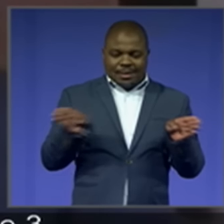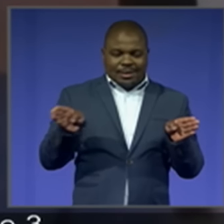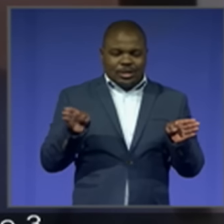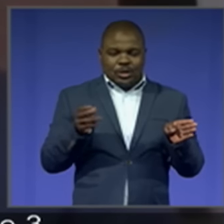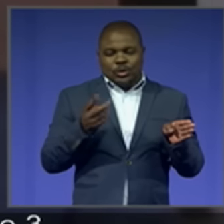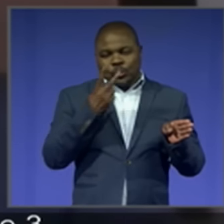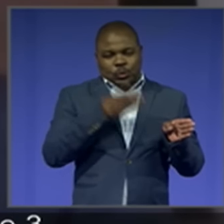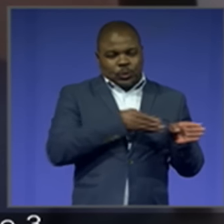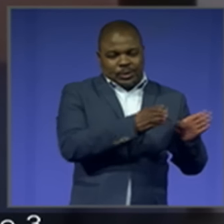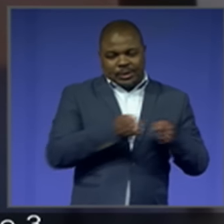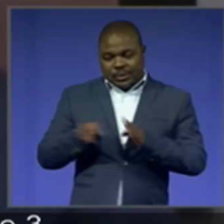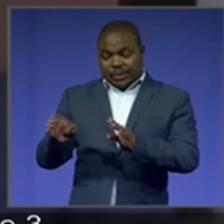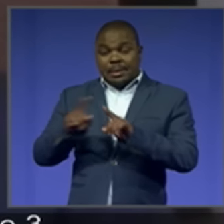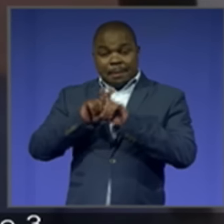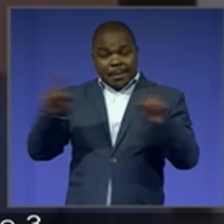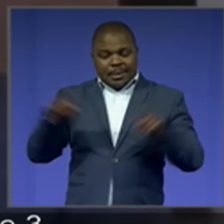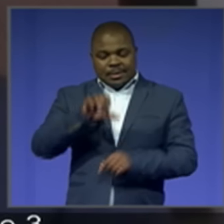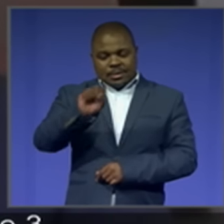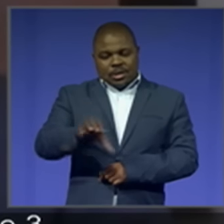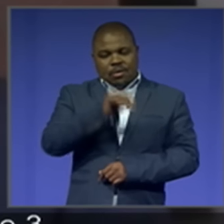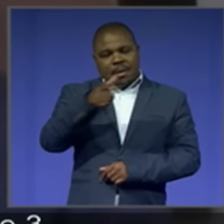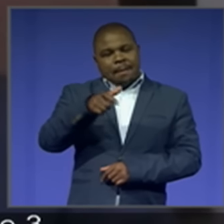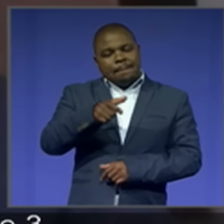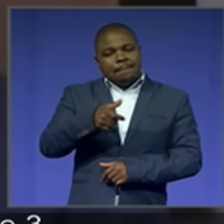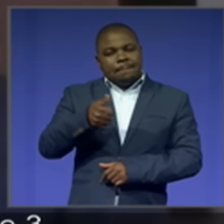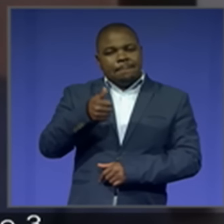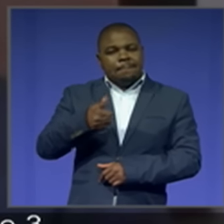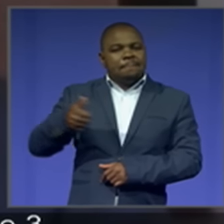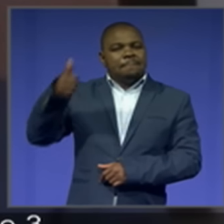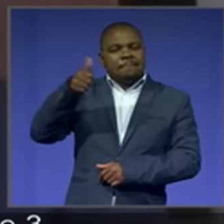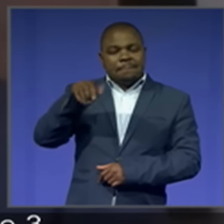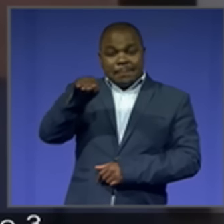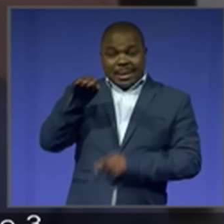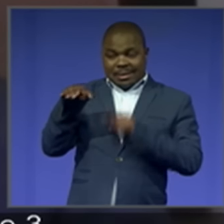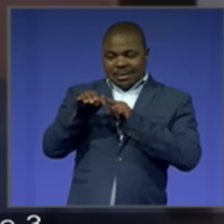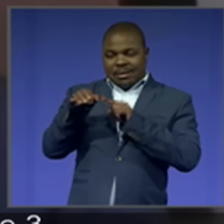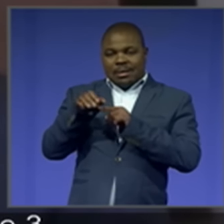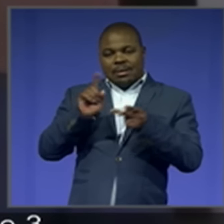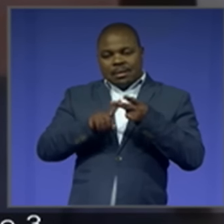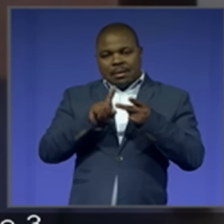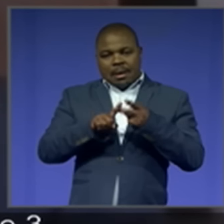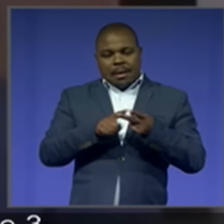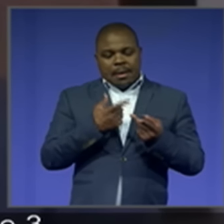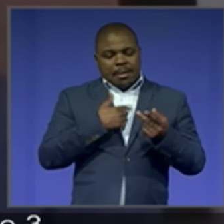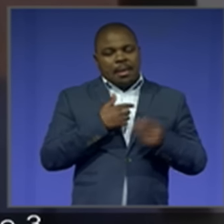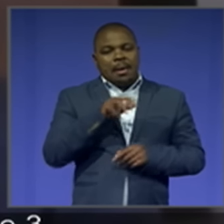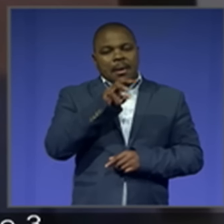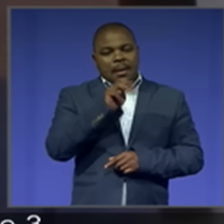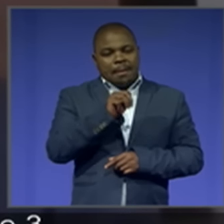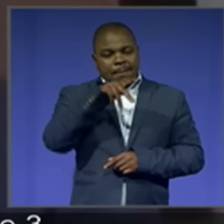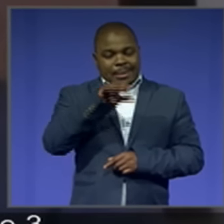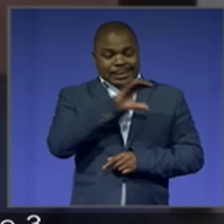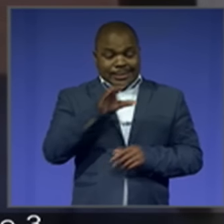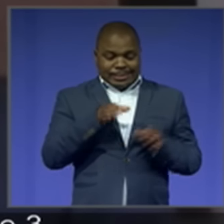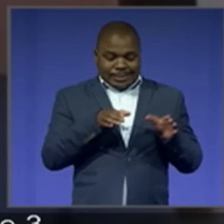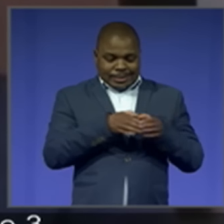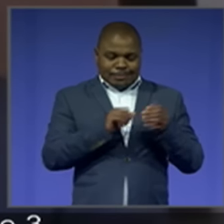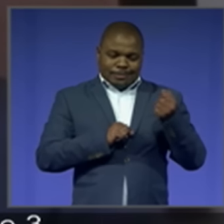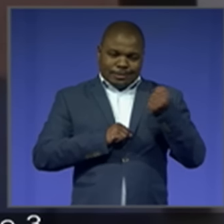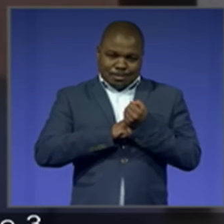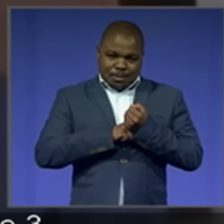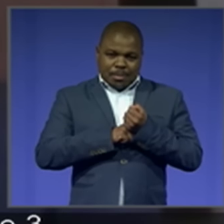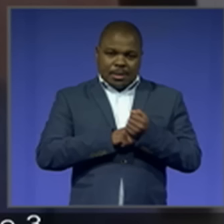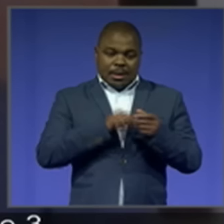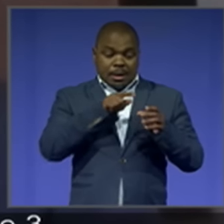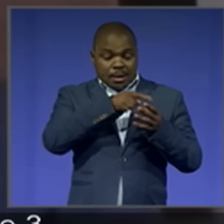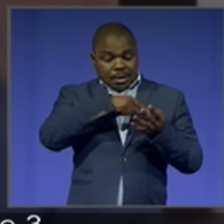fela tjeka the governor of the Reserve Bank a hlalositse a tsheheditswe ke the Monetary Policy Committee, the MPC, e nang